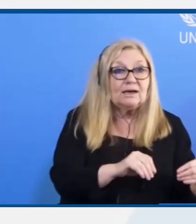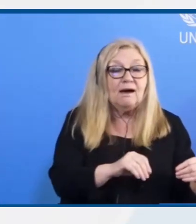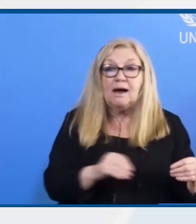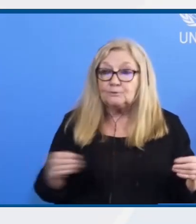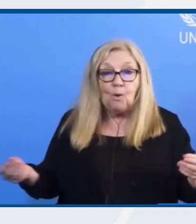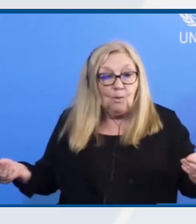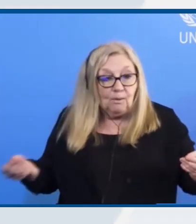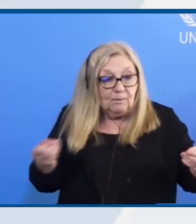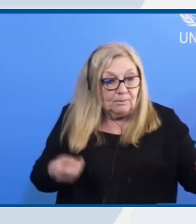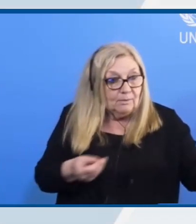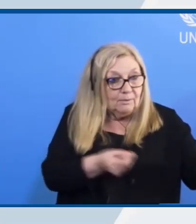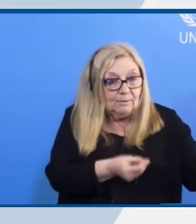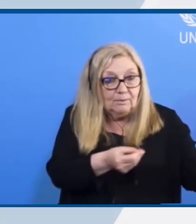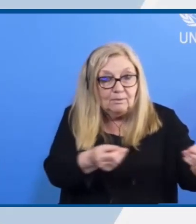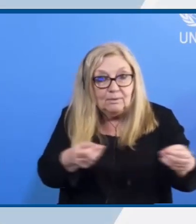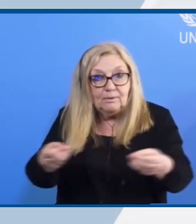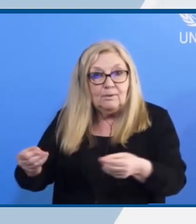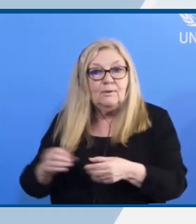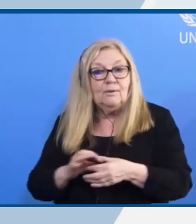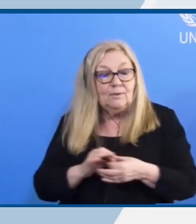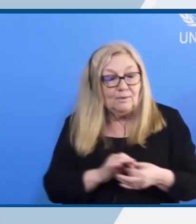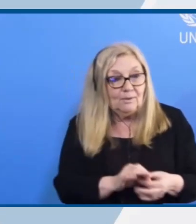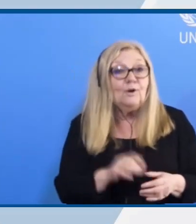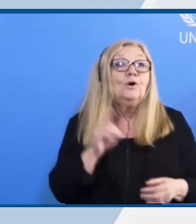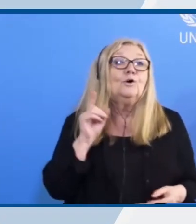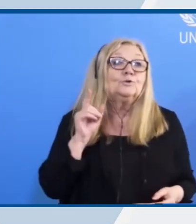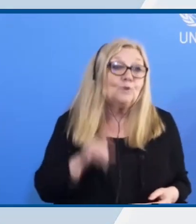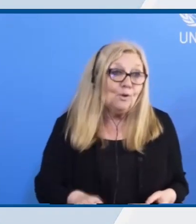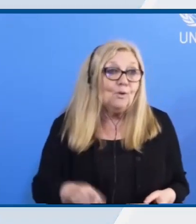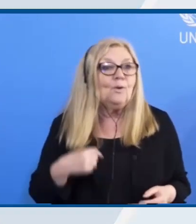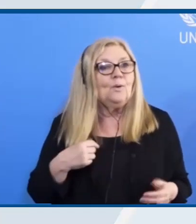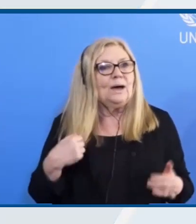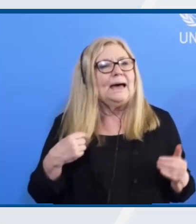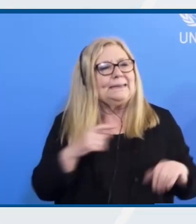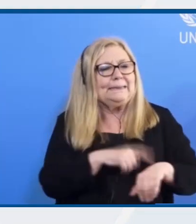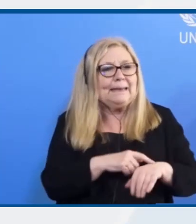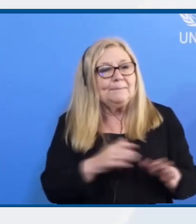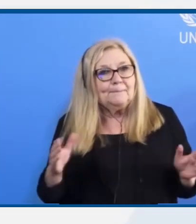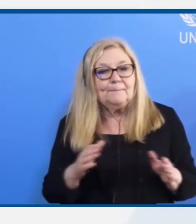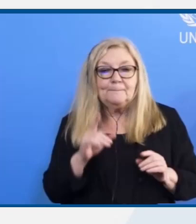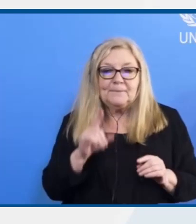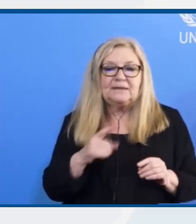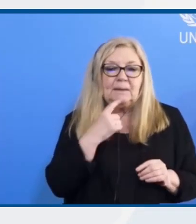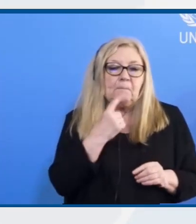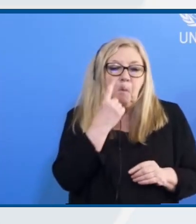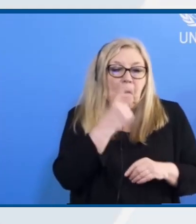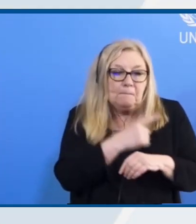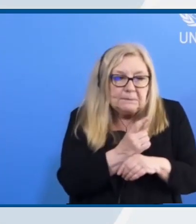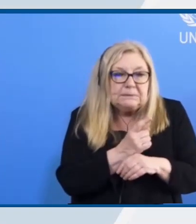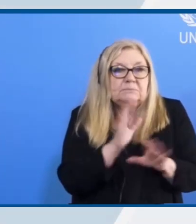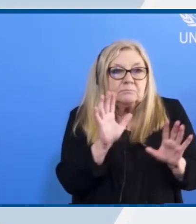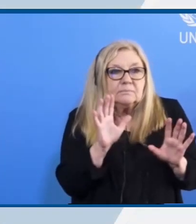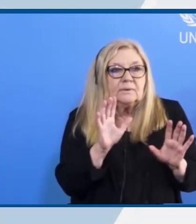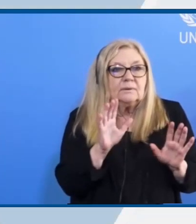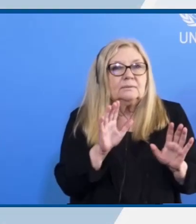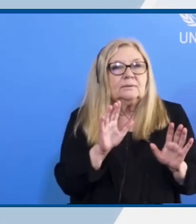much. I know we don't have a lot of time left in this first round, but give me a short answer, in a minute or so before we go into the